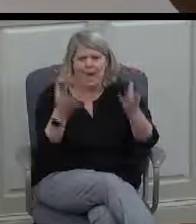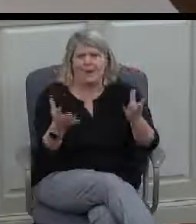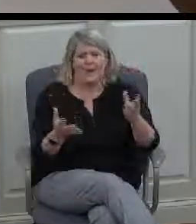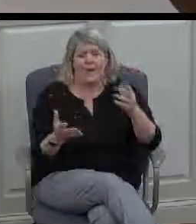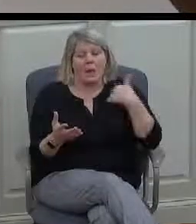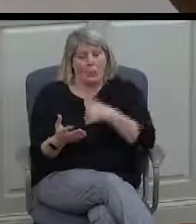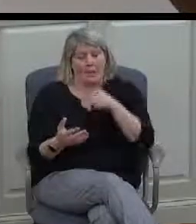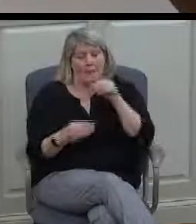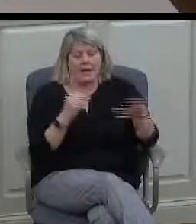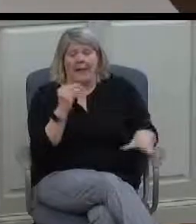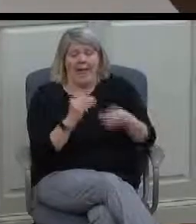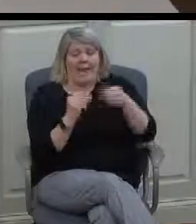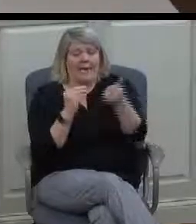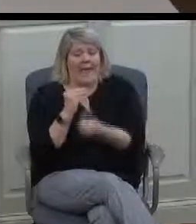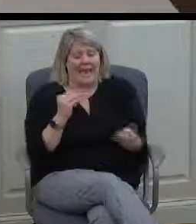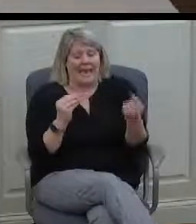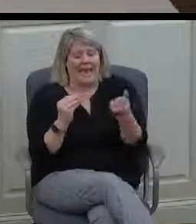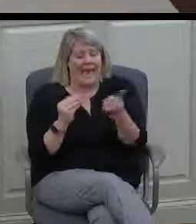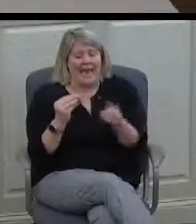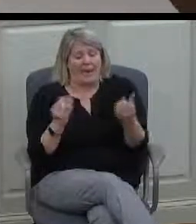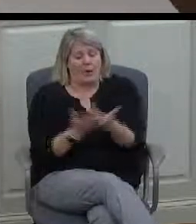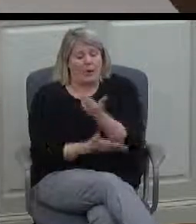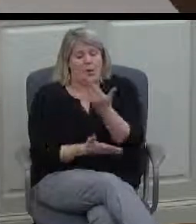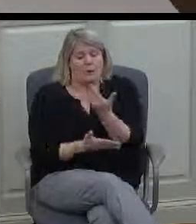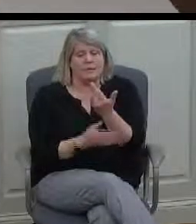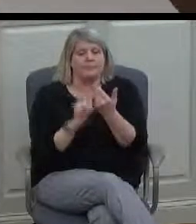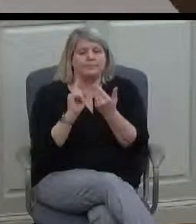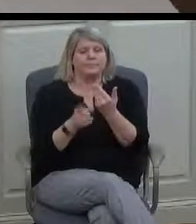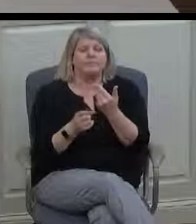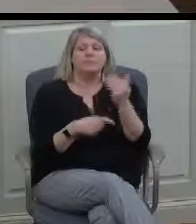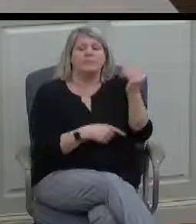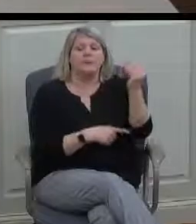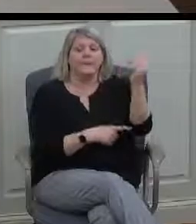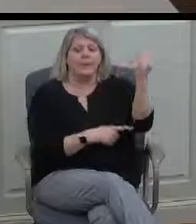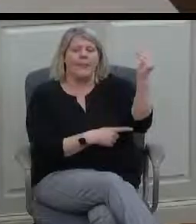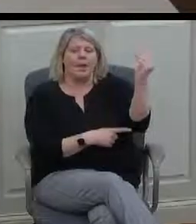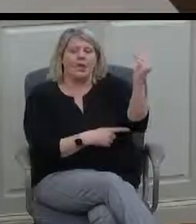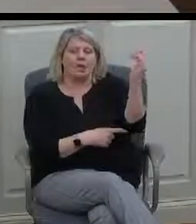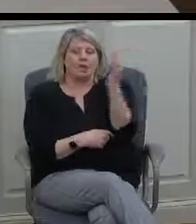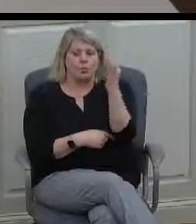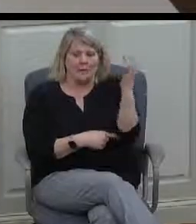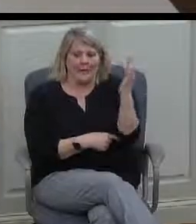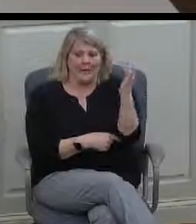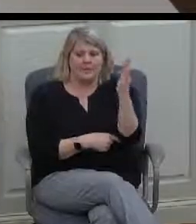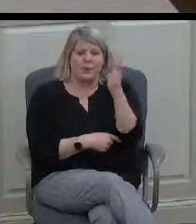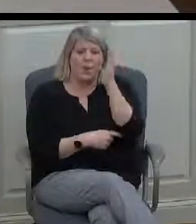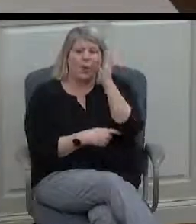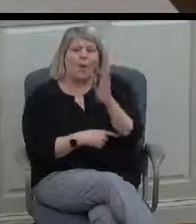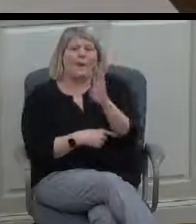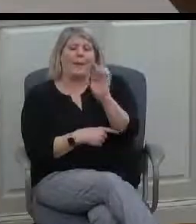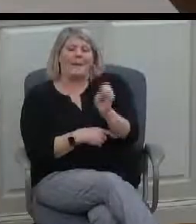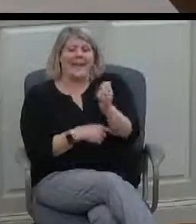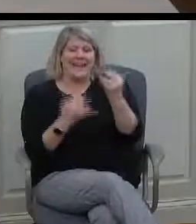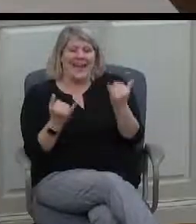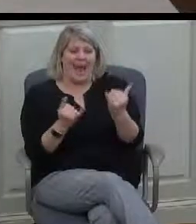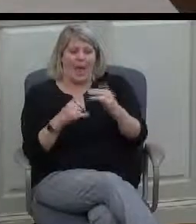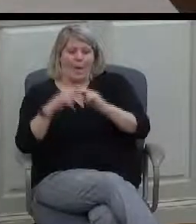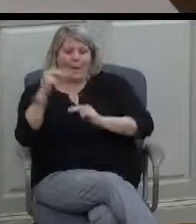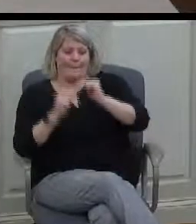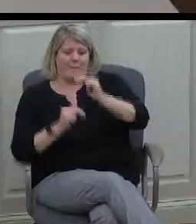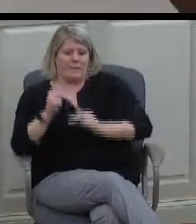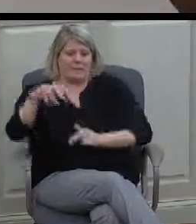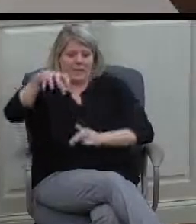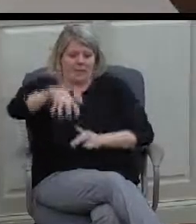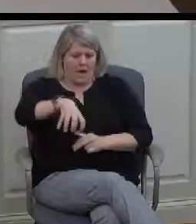back. Okay. The trees would be further out from where they are now as the